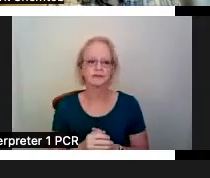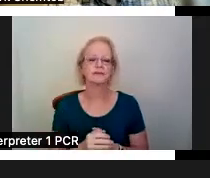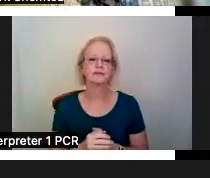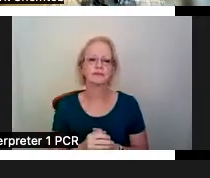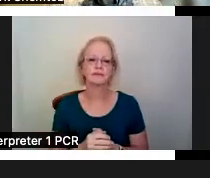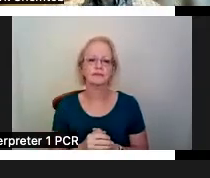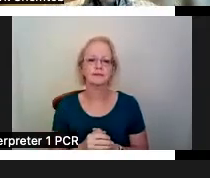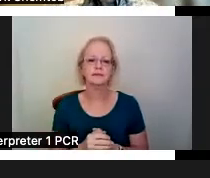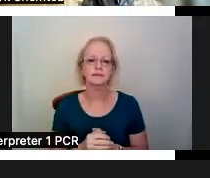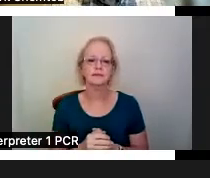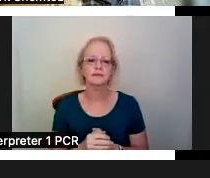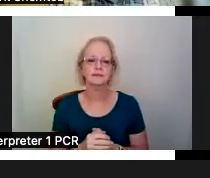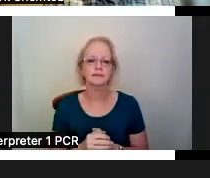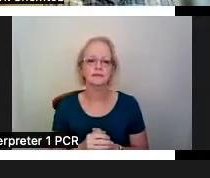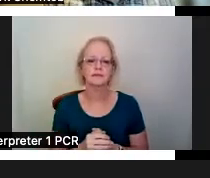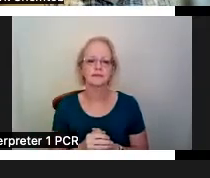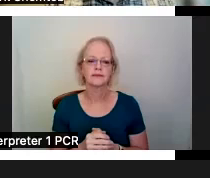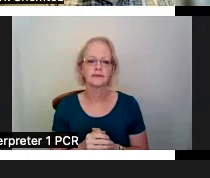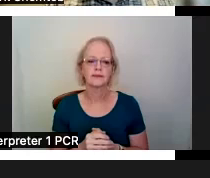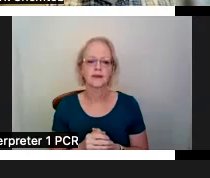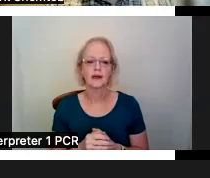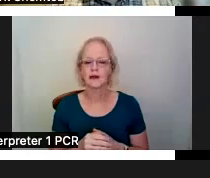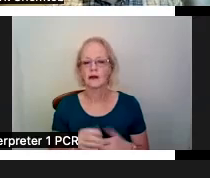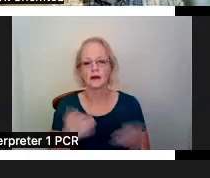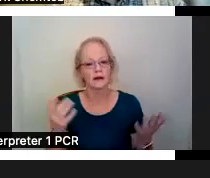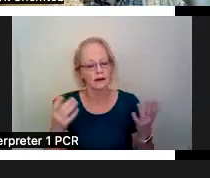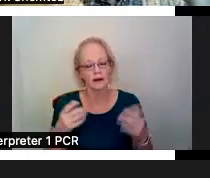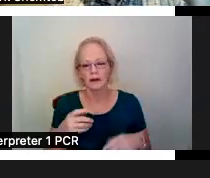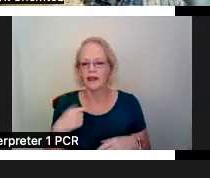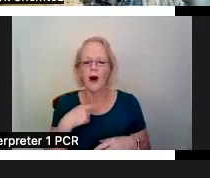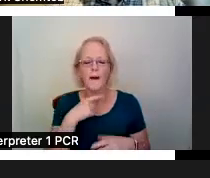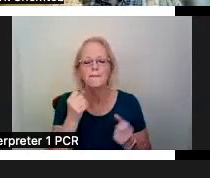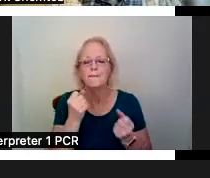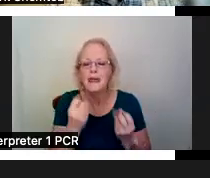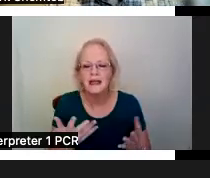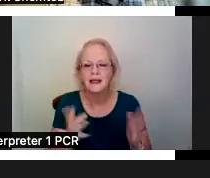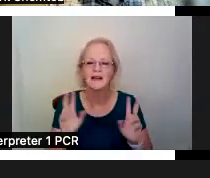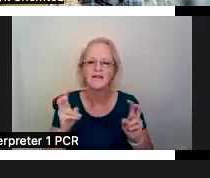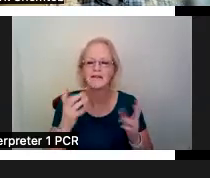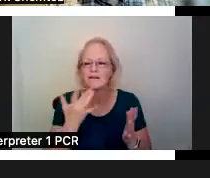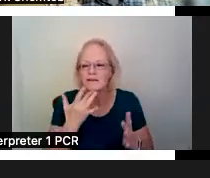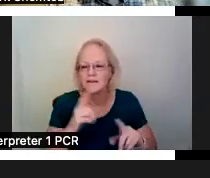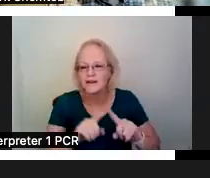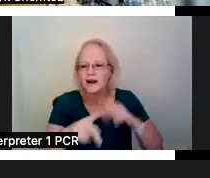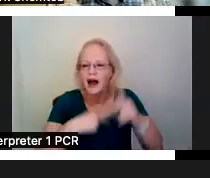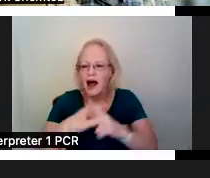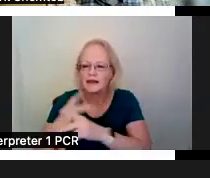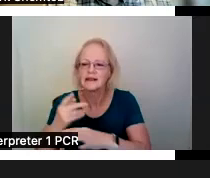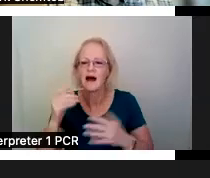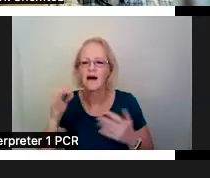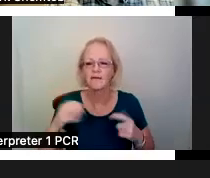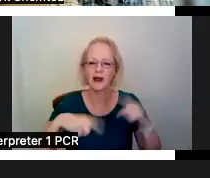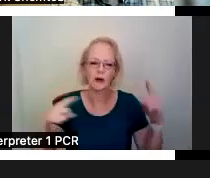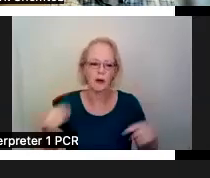Okay. There are many flavors of variable pension programs. They can